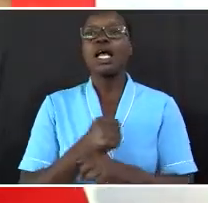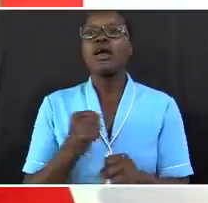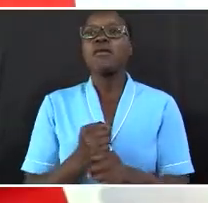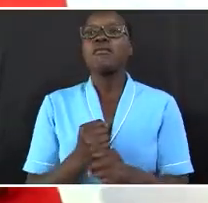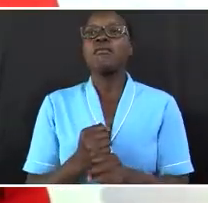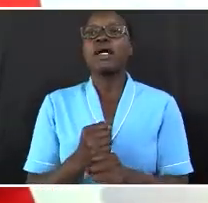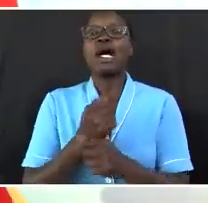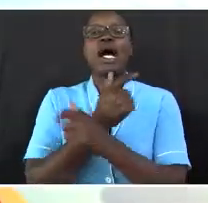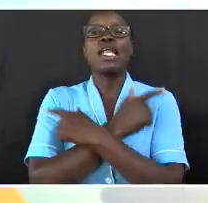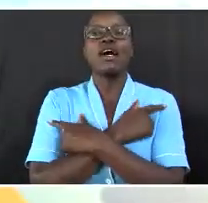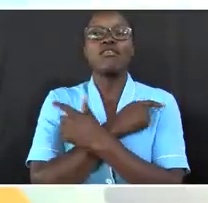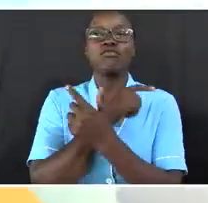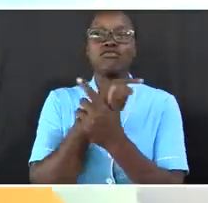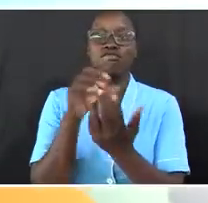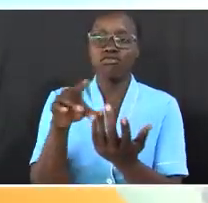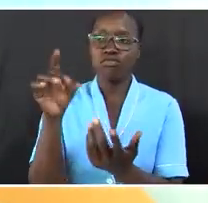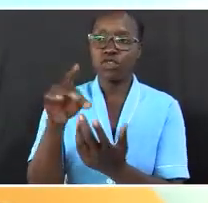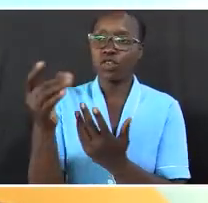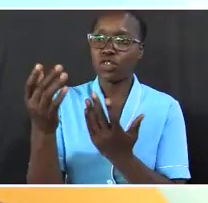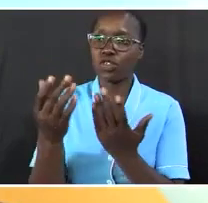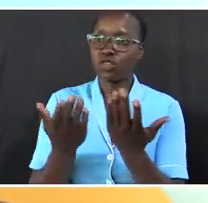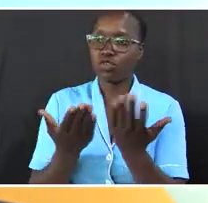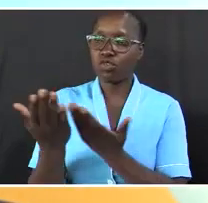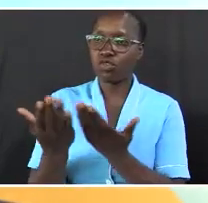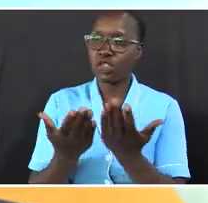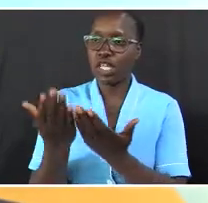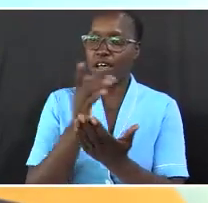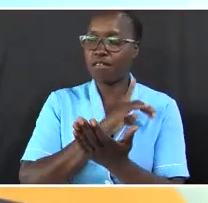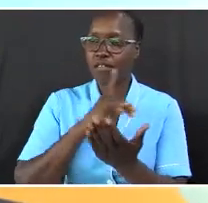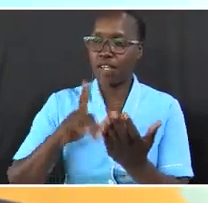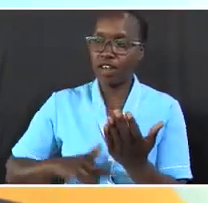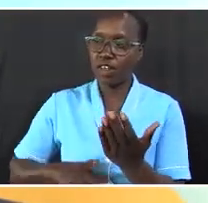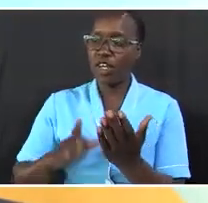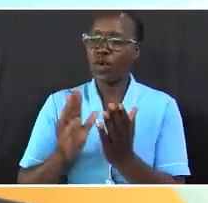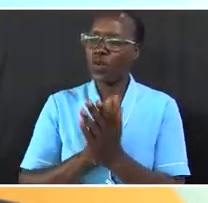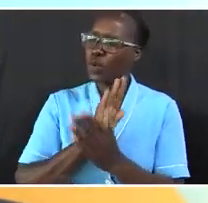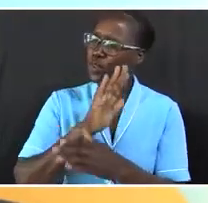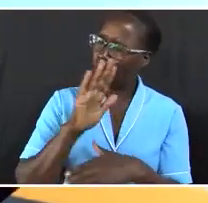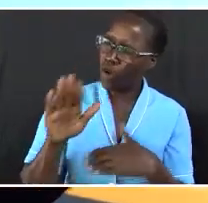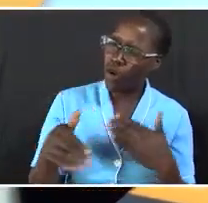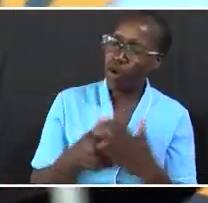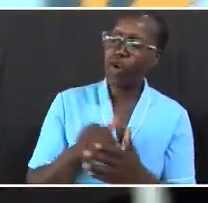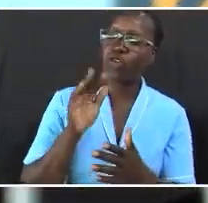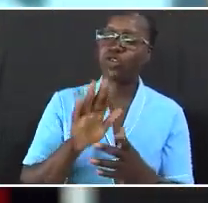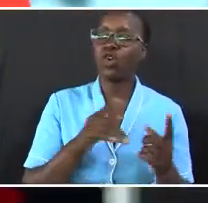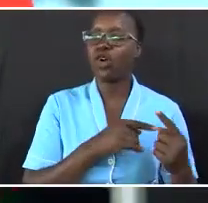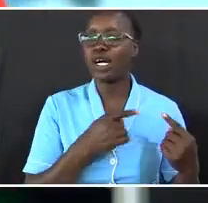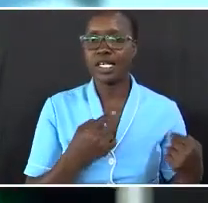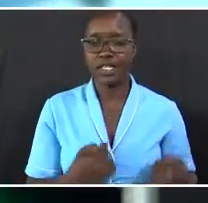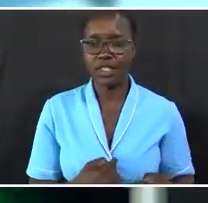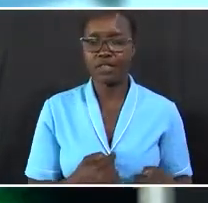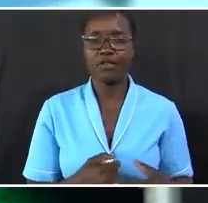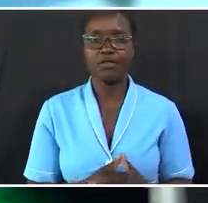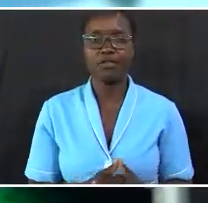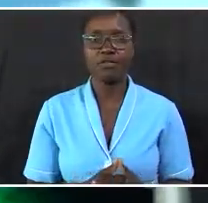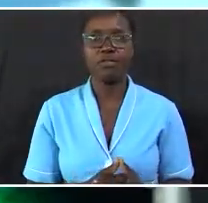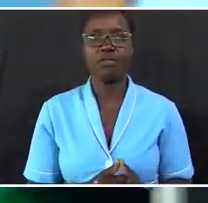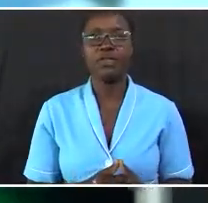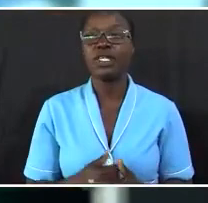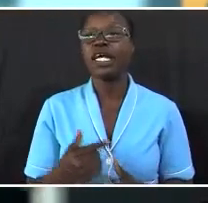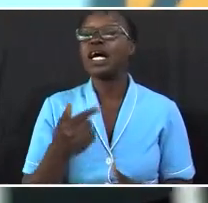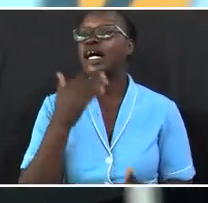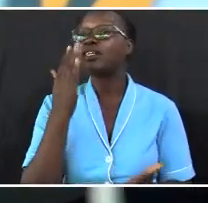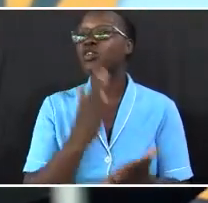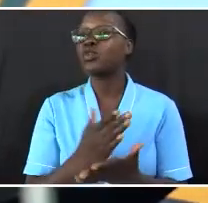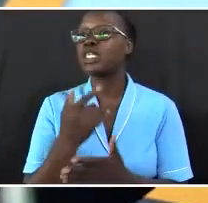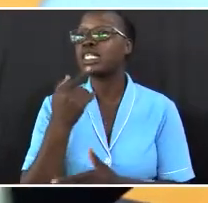love choice to serve the Lord with all your heart. Let me tell you a